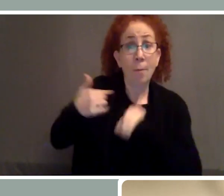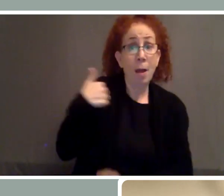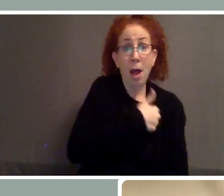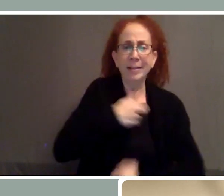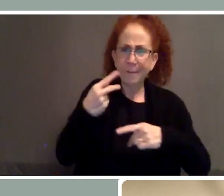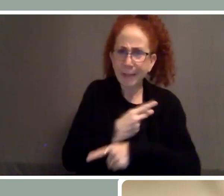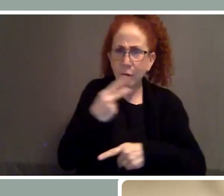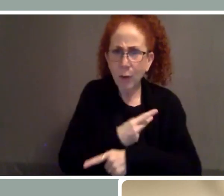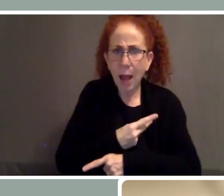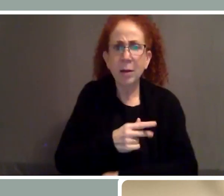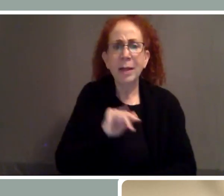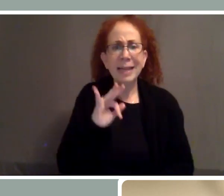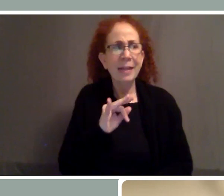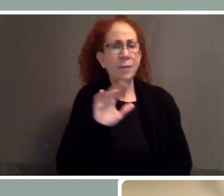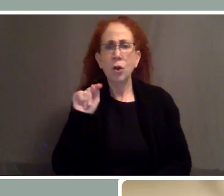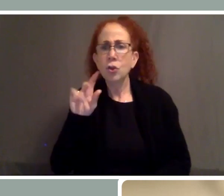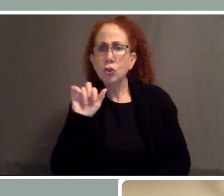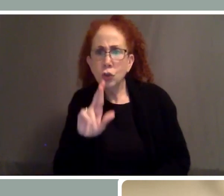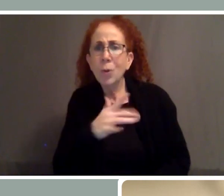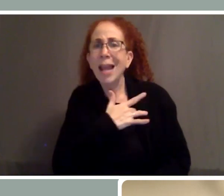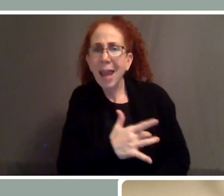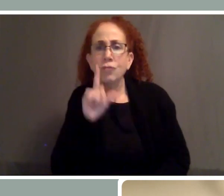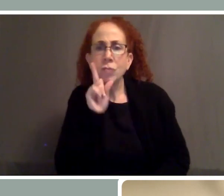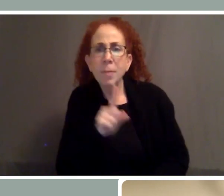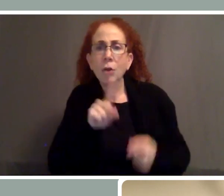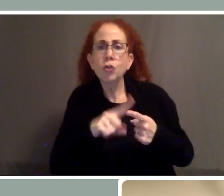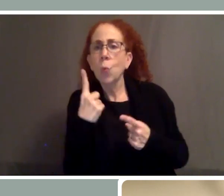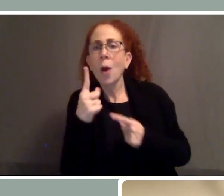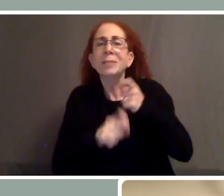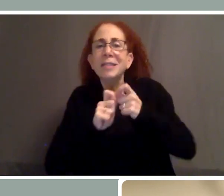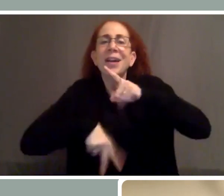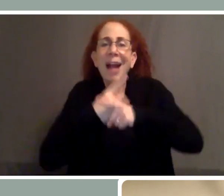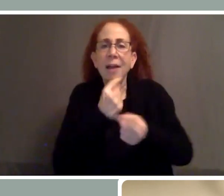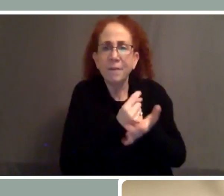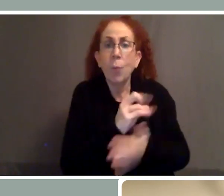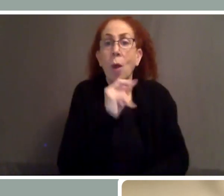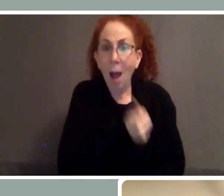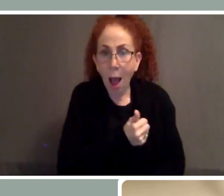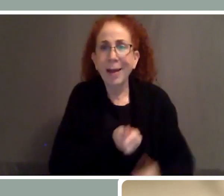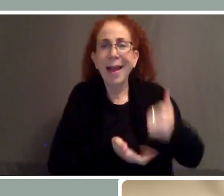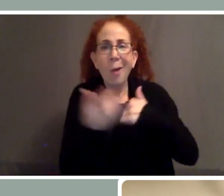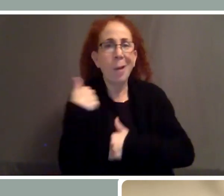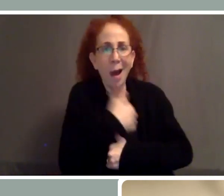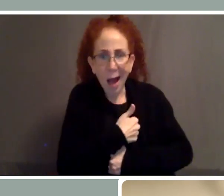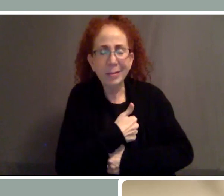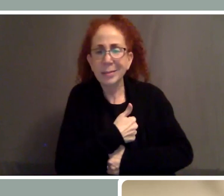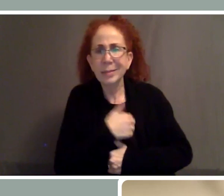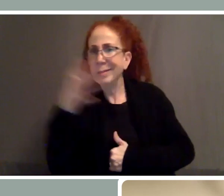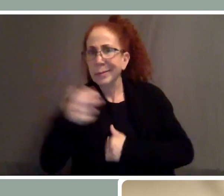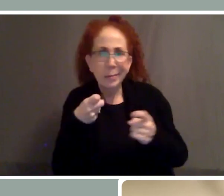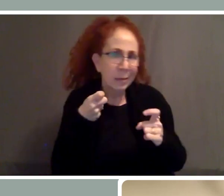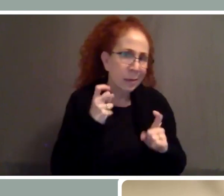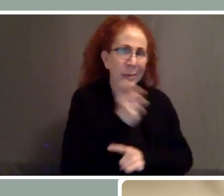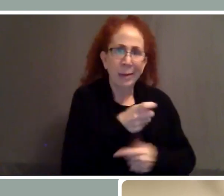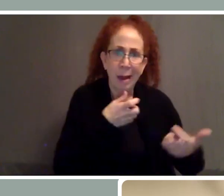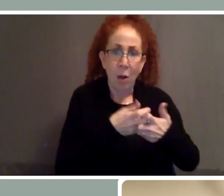figure out whether somebody's tumor is likely to respond to a particular therapy and help us, what we're trying to do and what